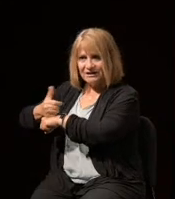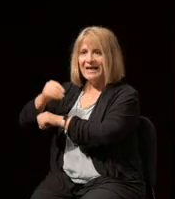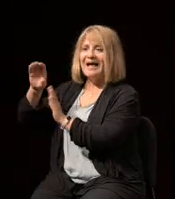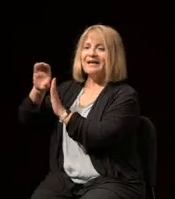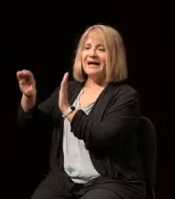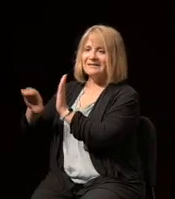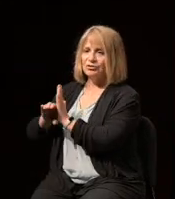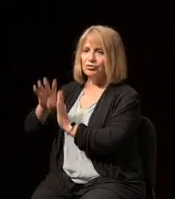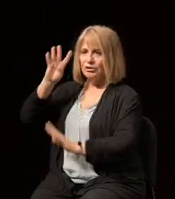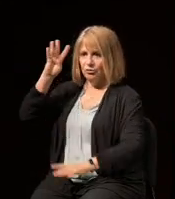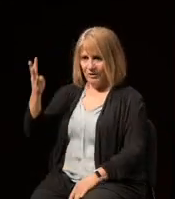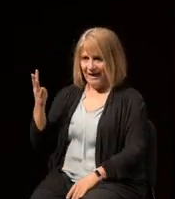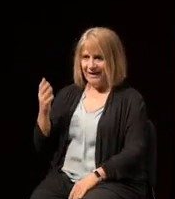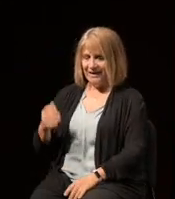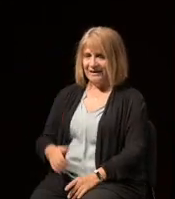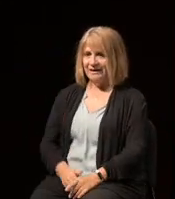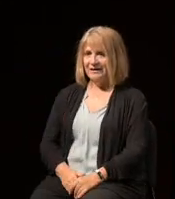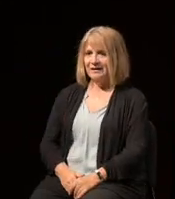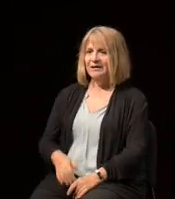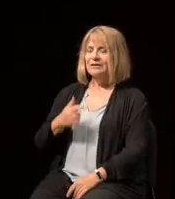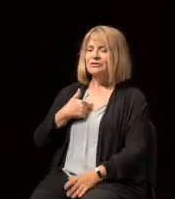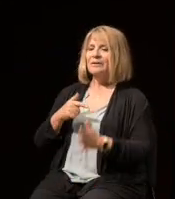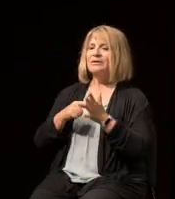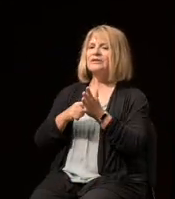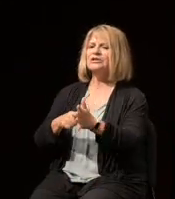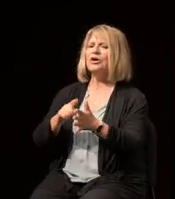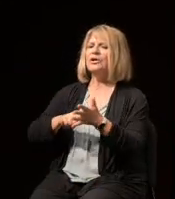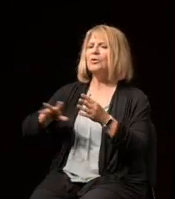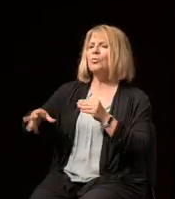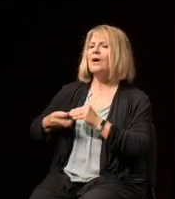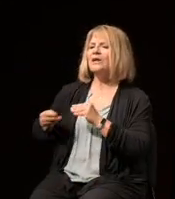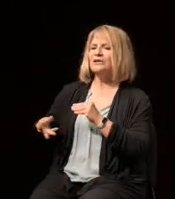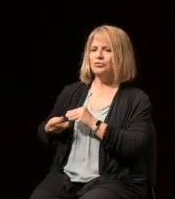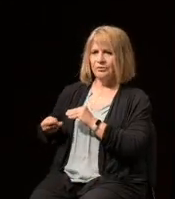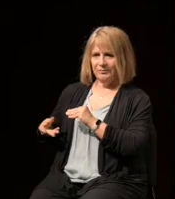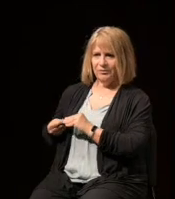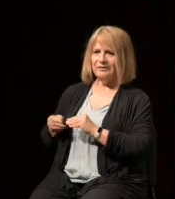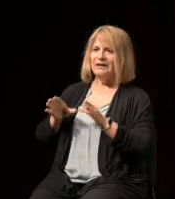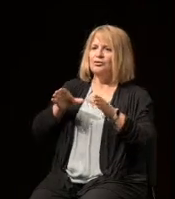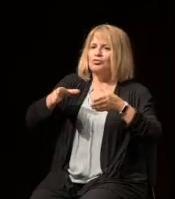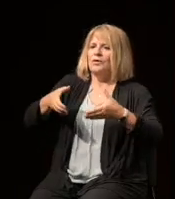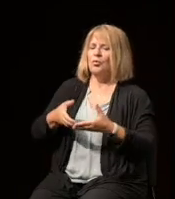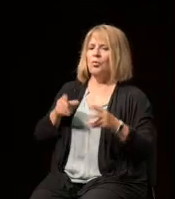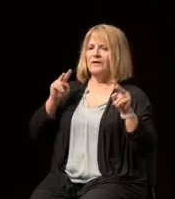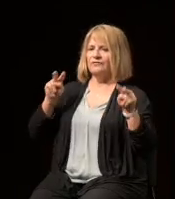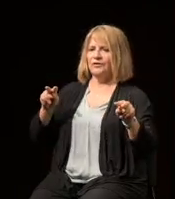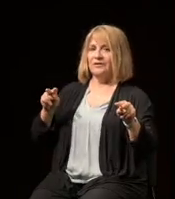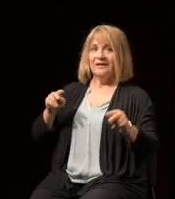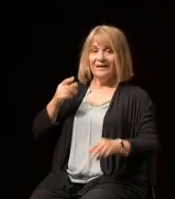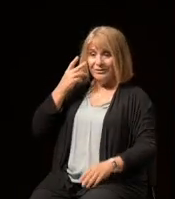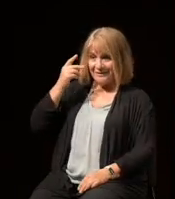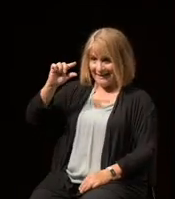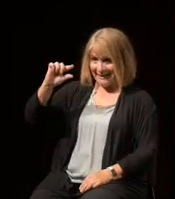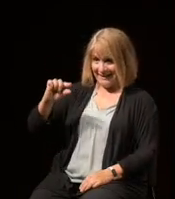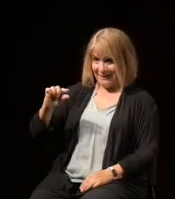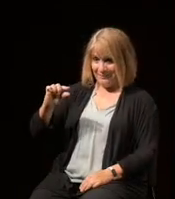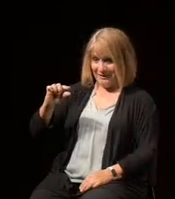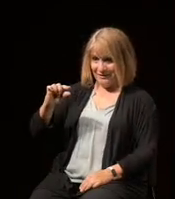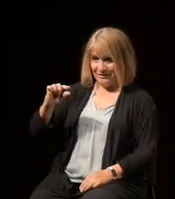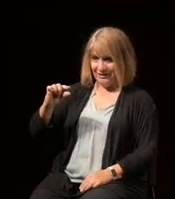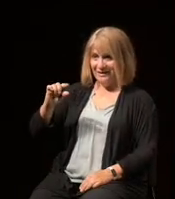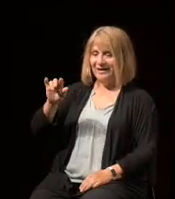And so I'm gonna show you what contributes to the worldview. And that little tiny picture down there is a picture of the